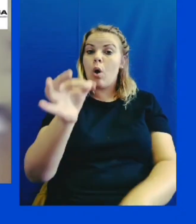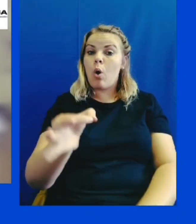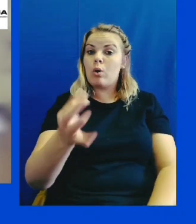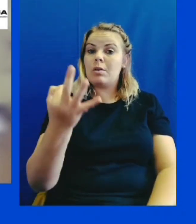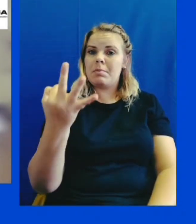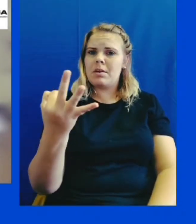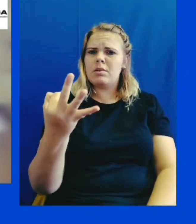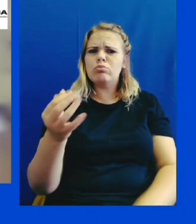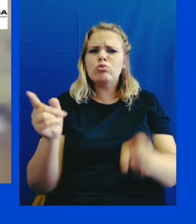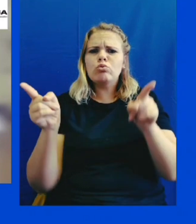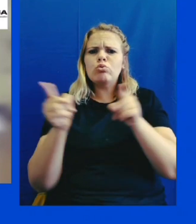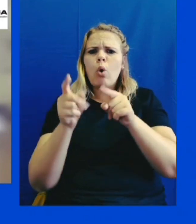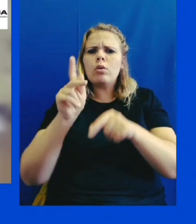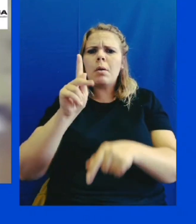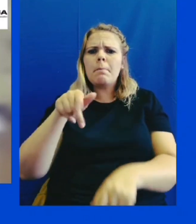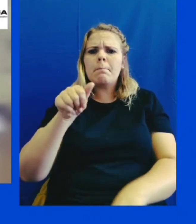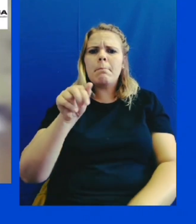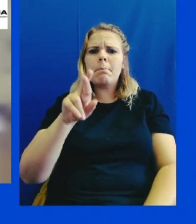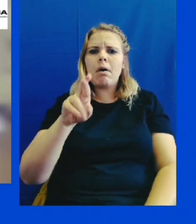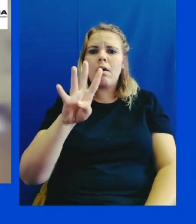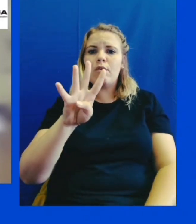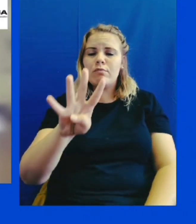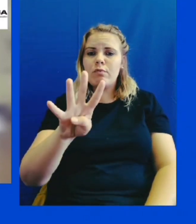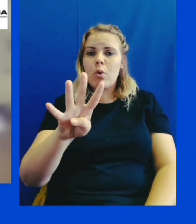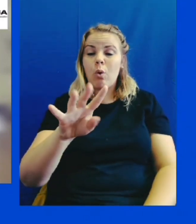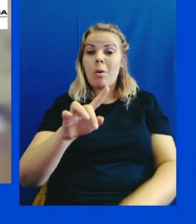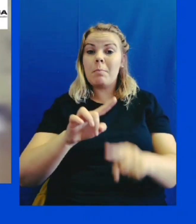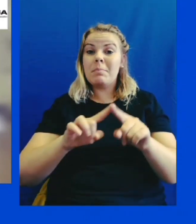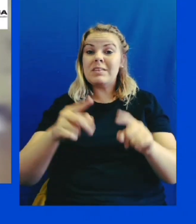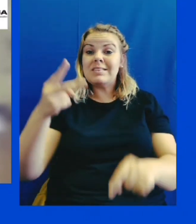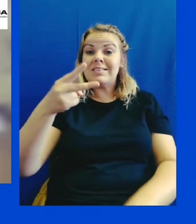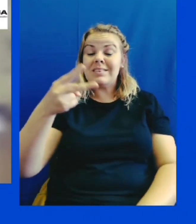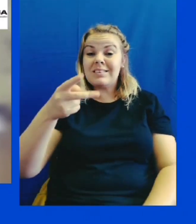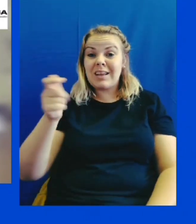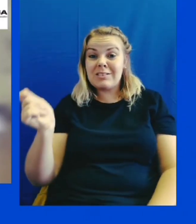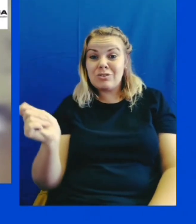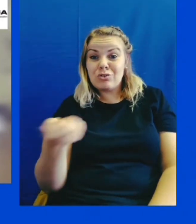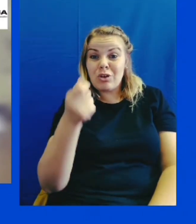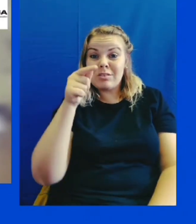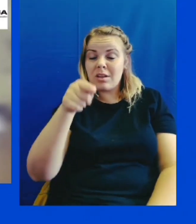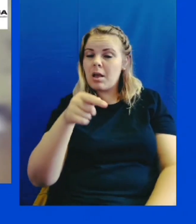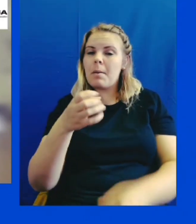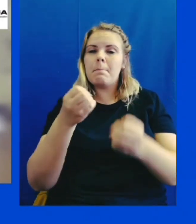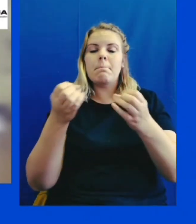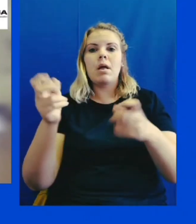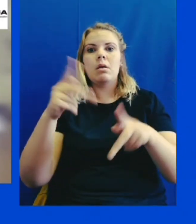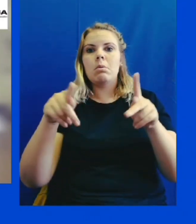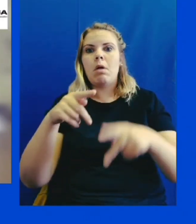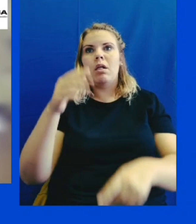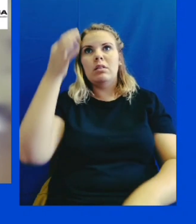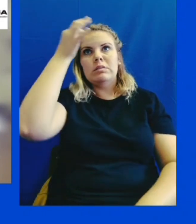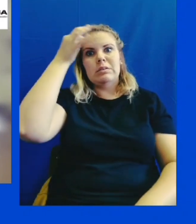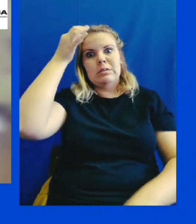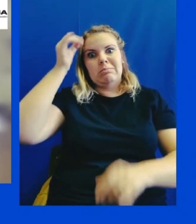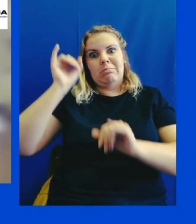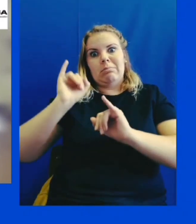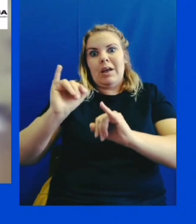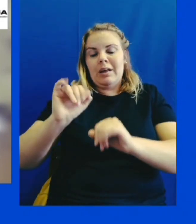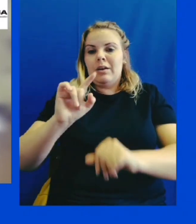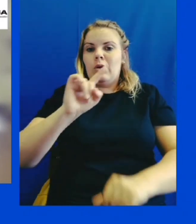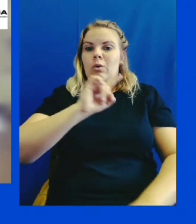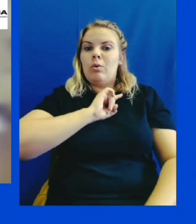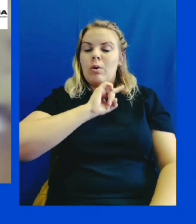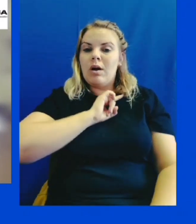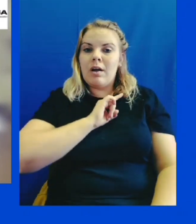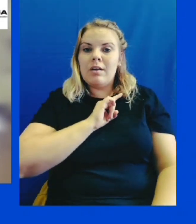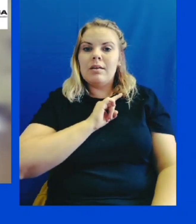four, only a very short par four, but the second shot there has given many people nightmares. And we tend to